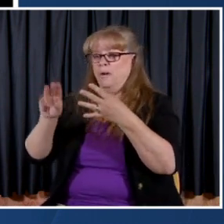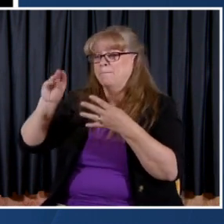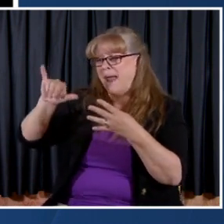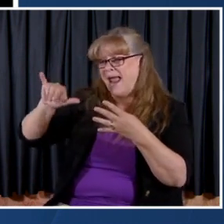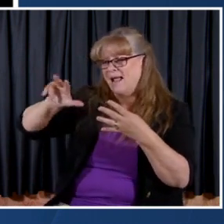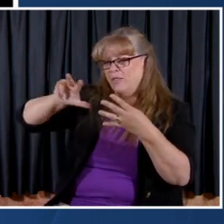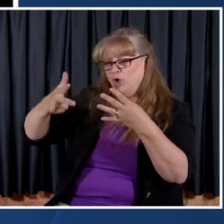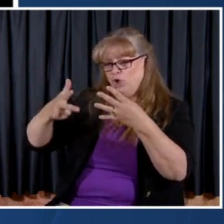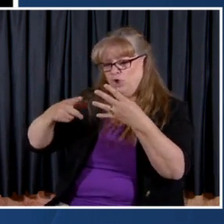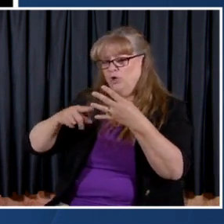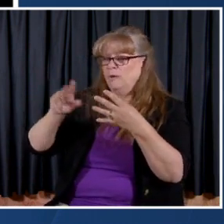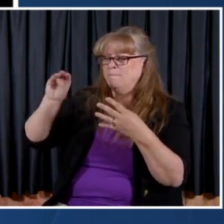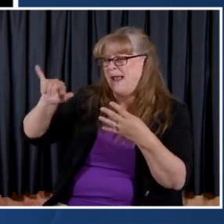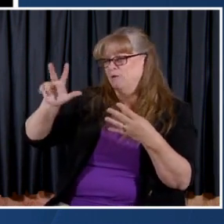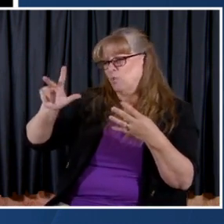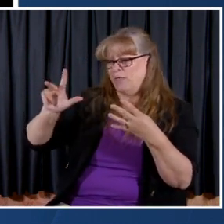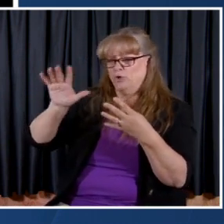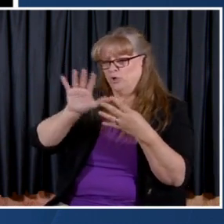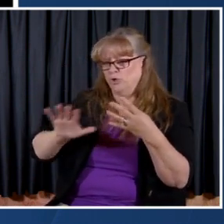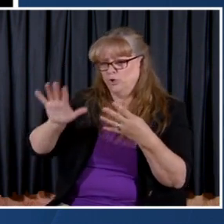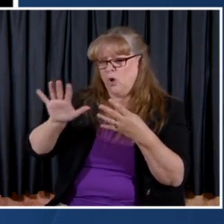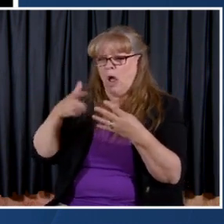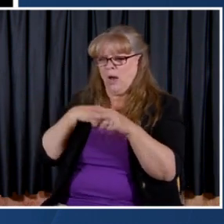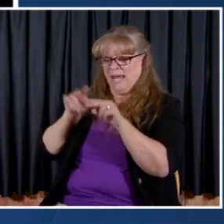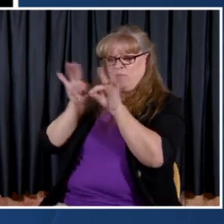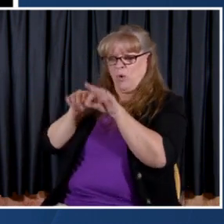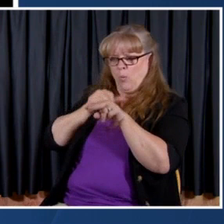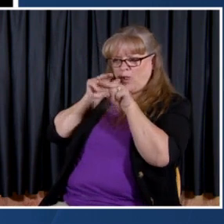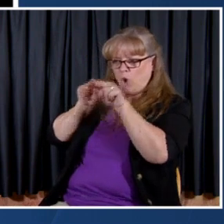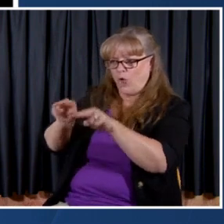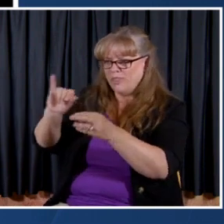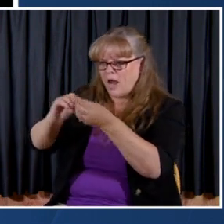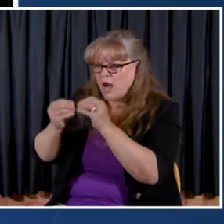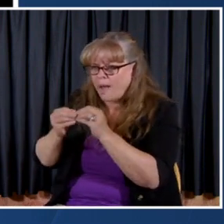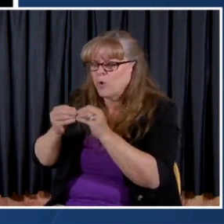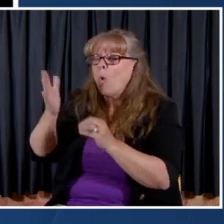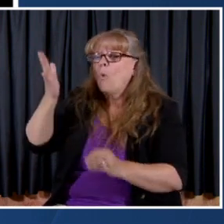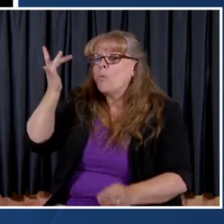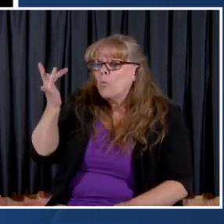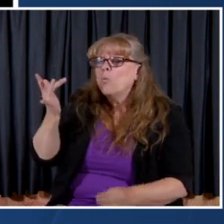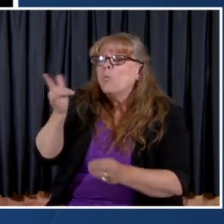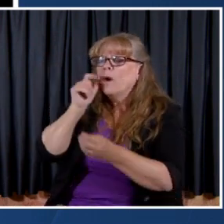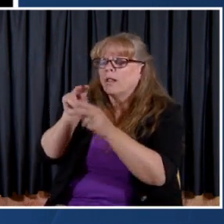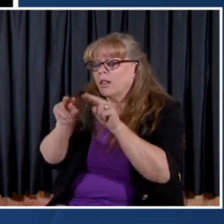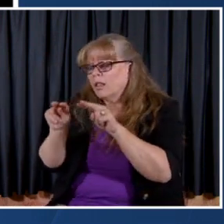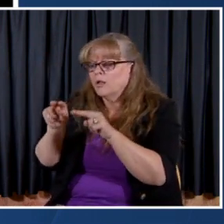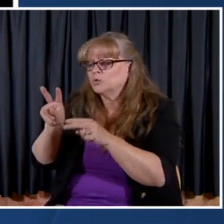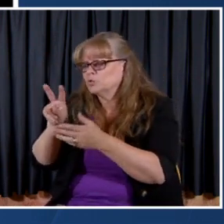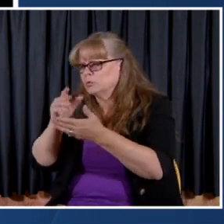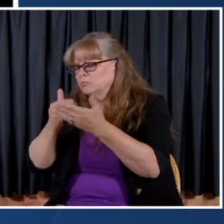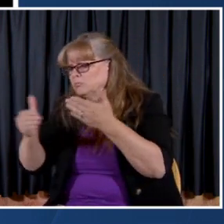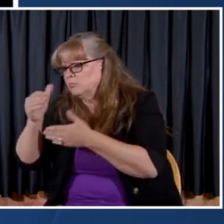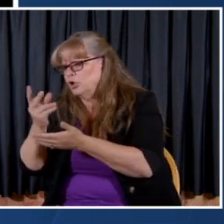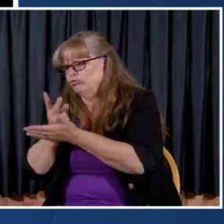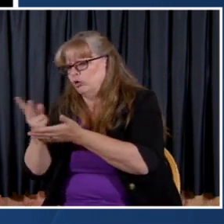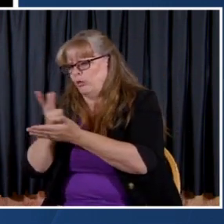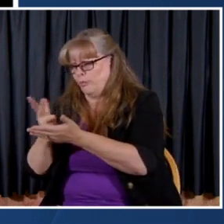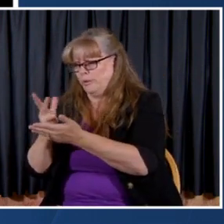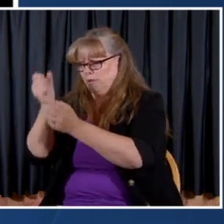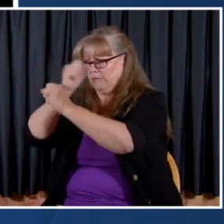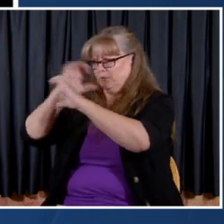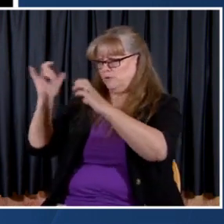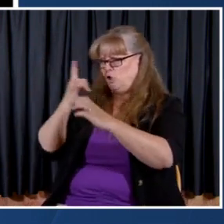from the safer at home phase. And then of course, restaurants need, 5-6 days to open, a week to open. But we would love